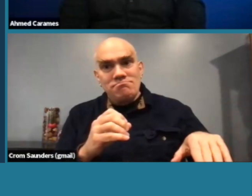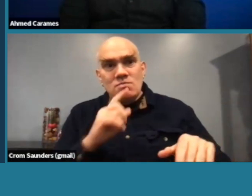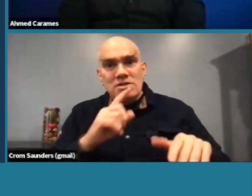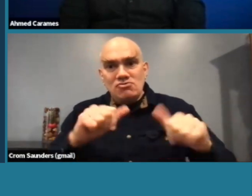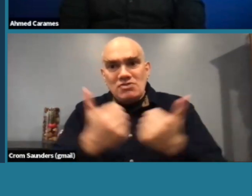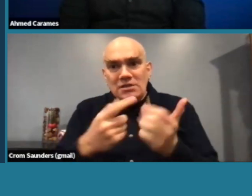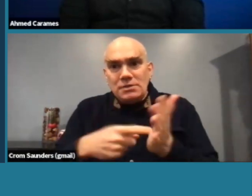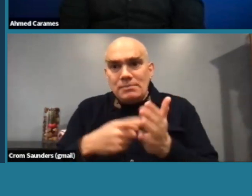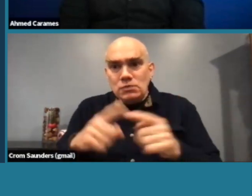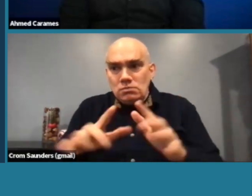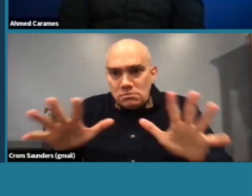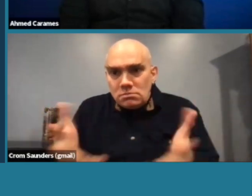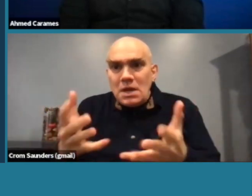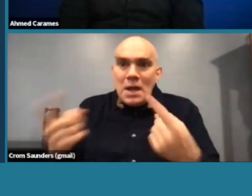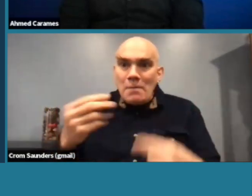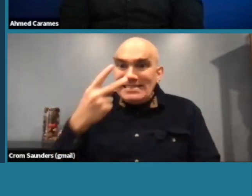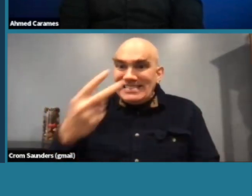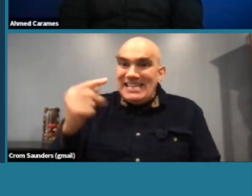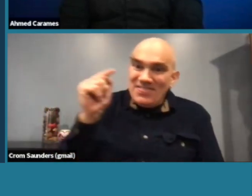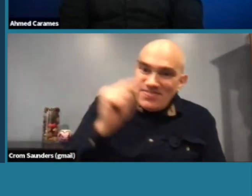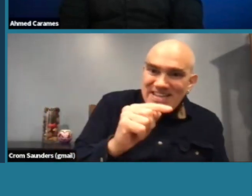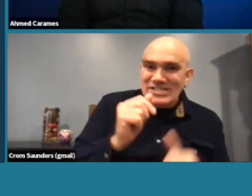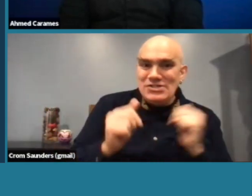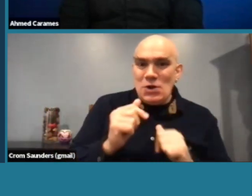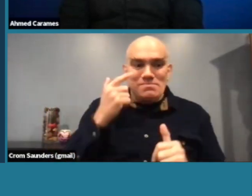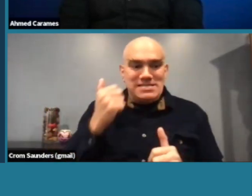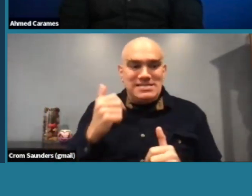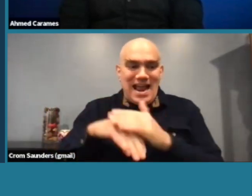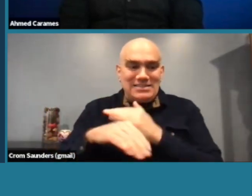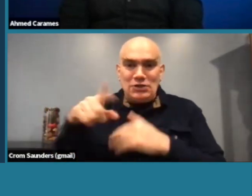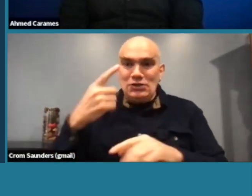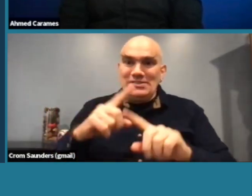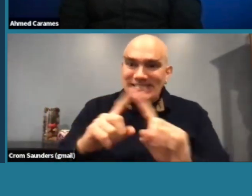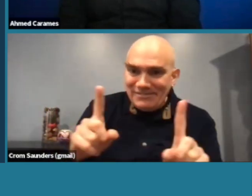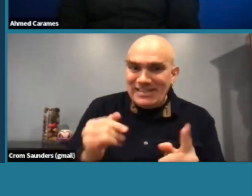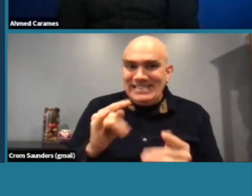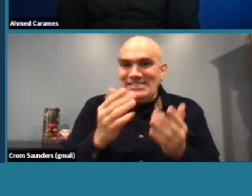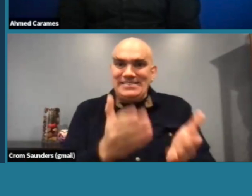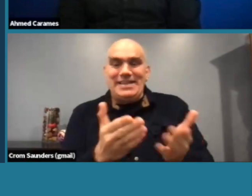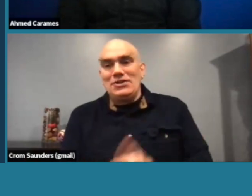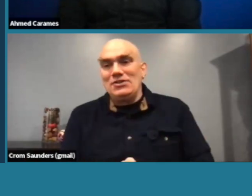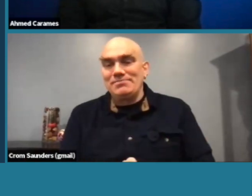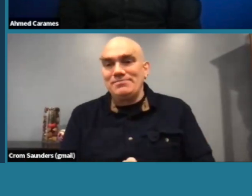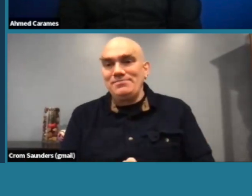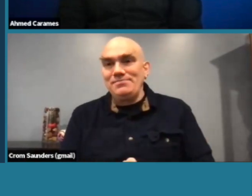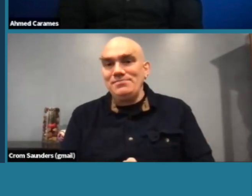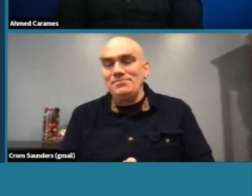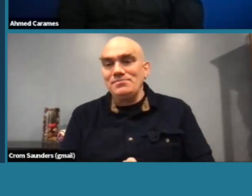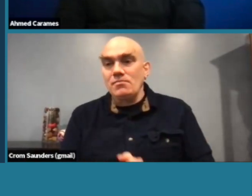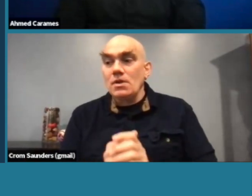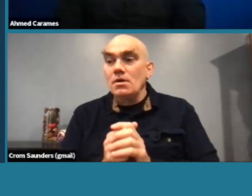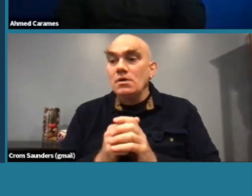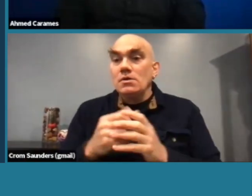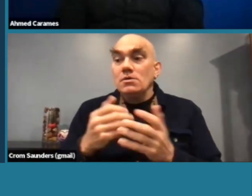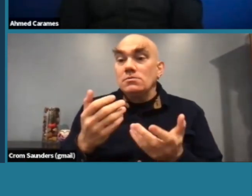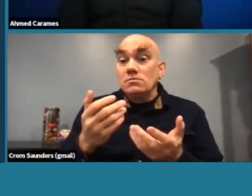been frustrated overall because oftentimes they're not provided access to anything in general. So to be able to come and see that show, and it